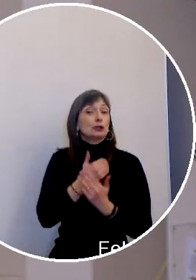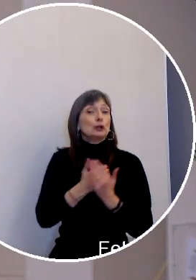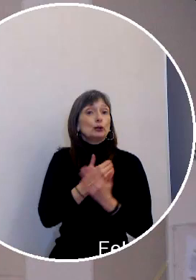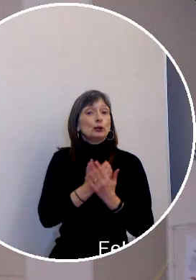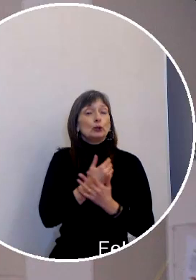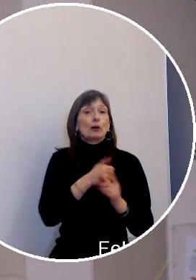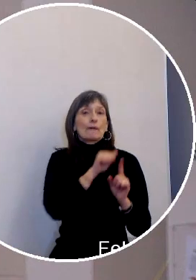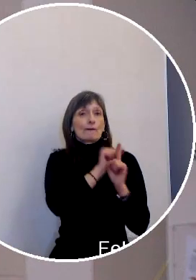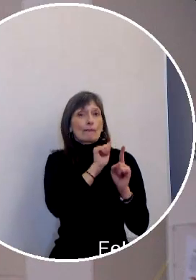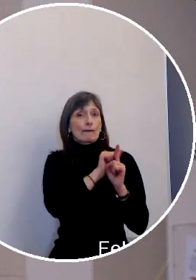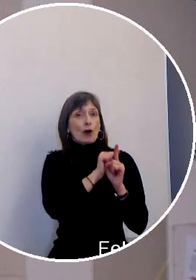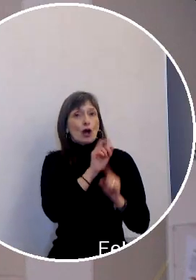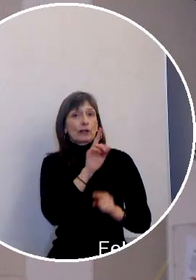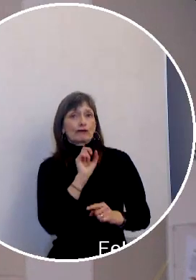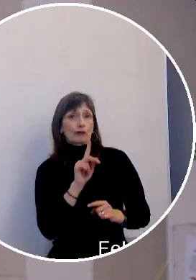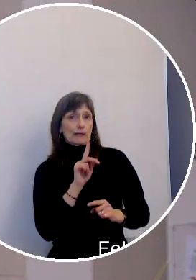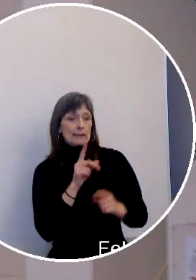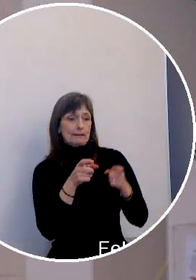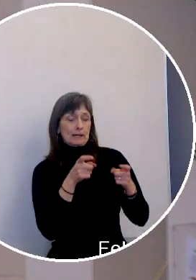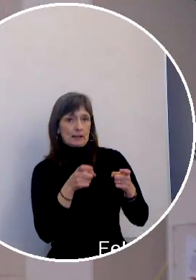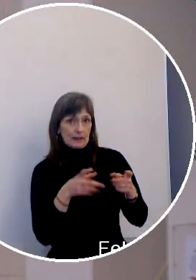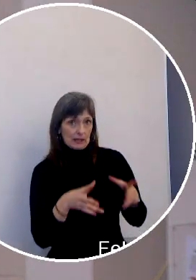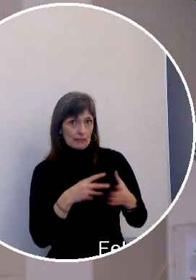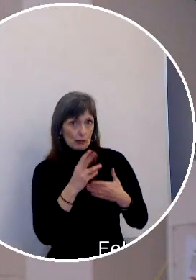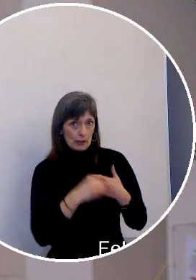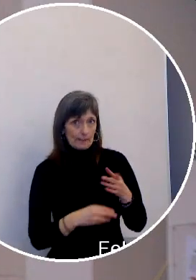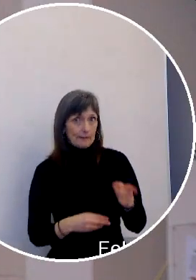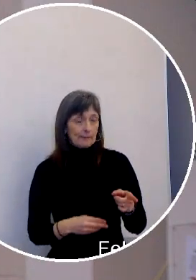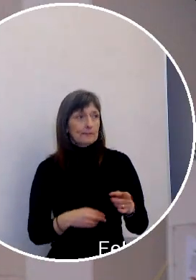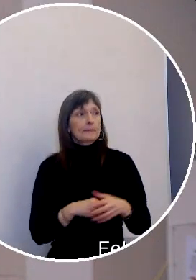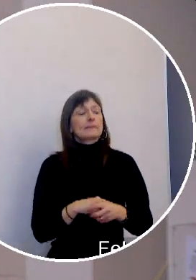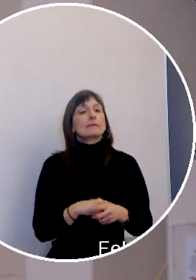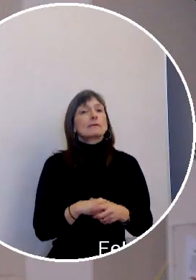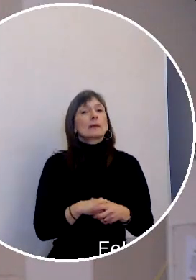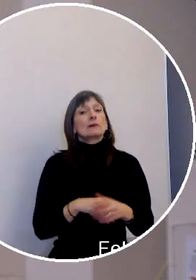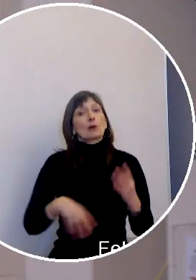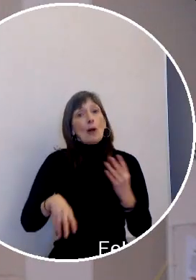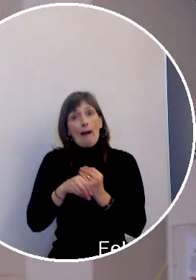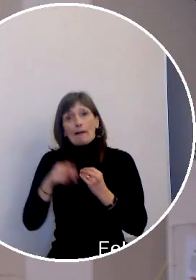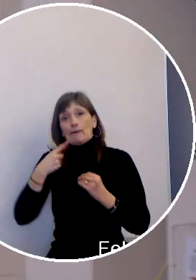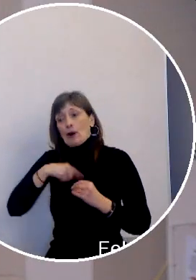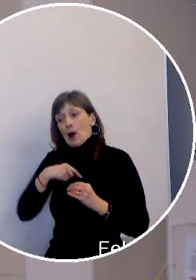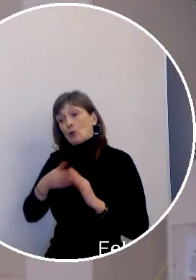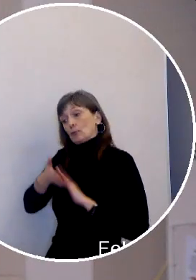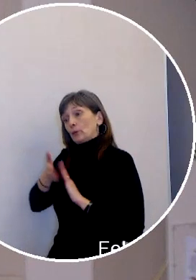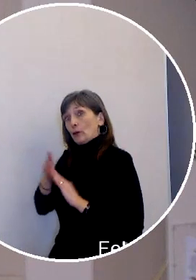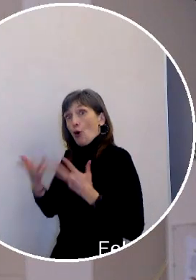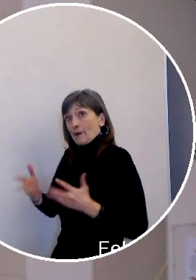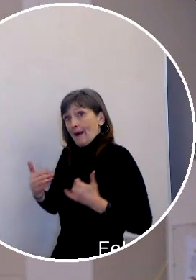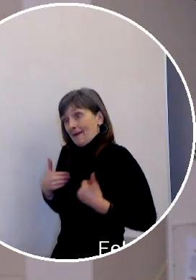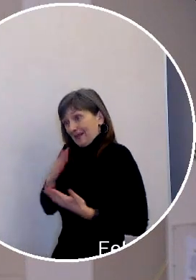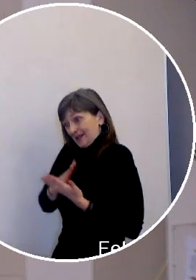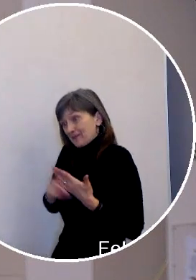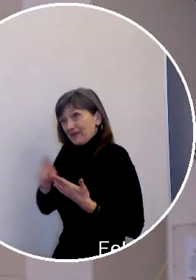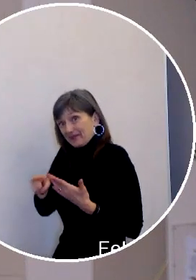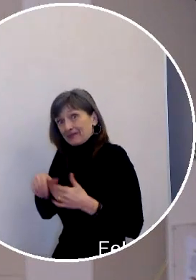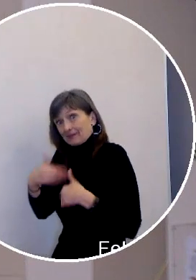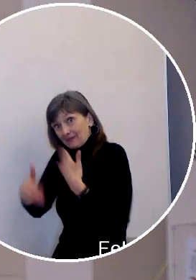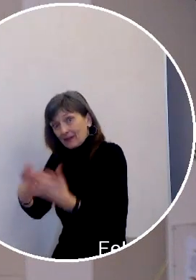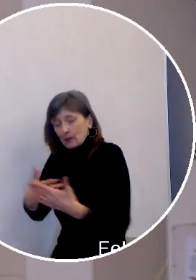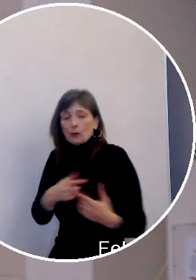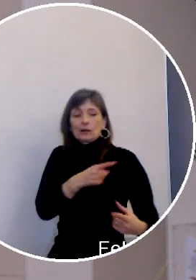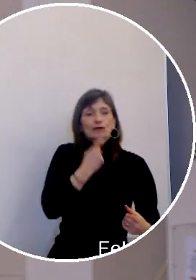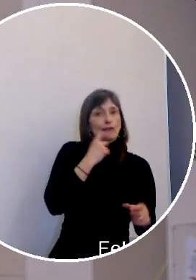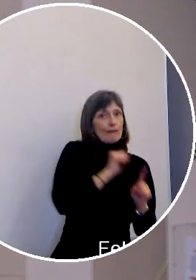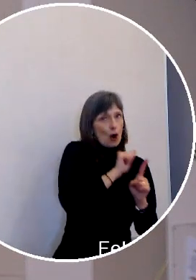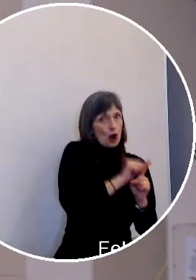fraud risk management program that will complement our overall operational risk management program that we've been